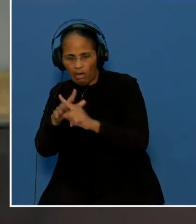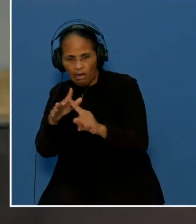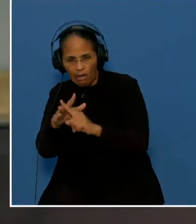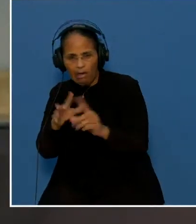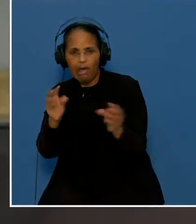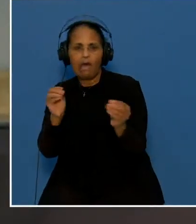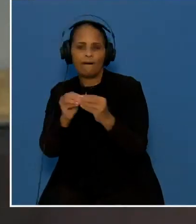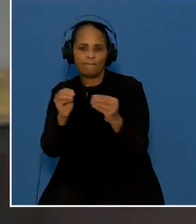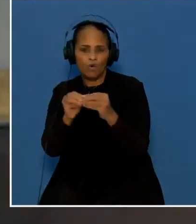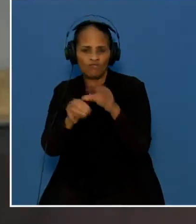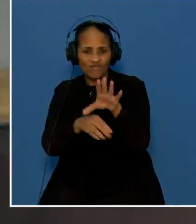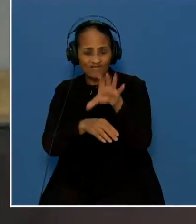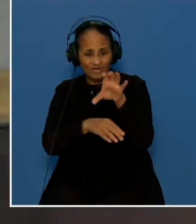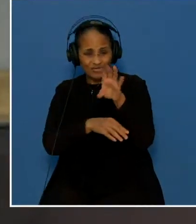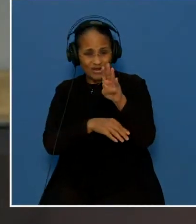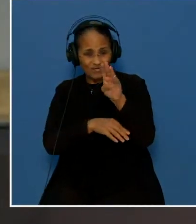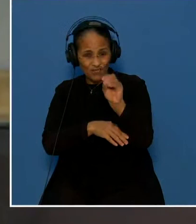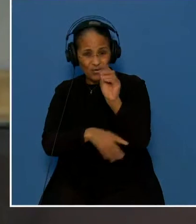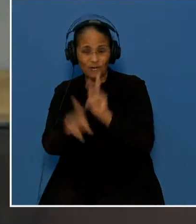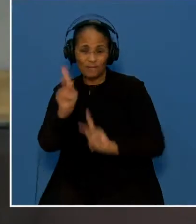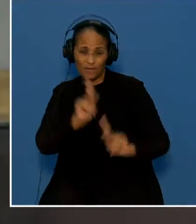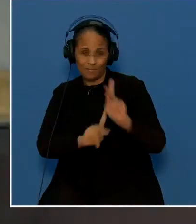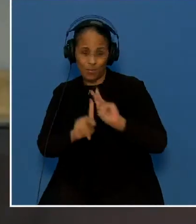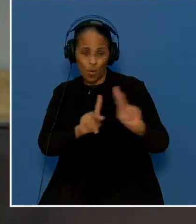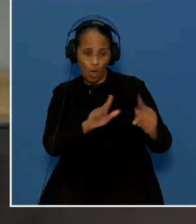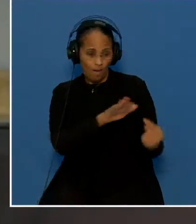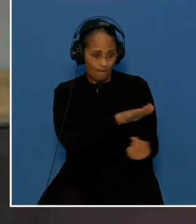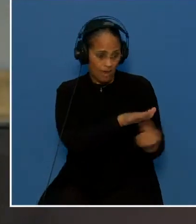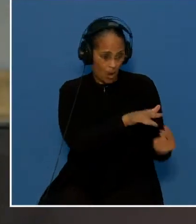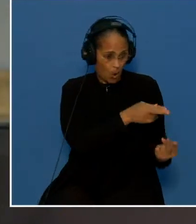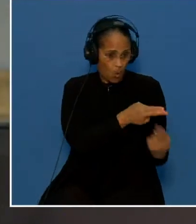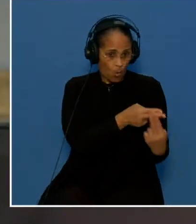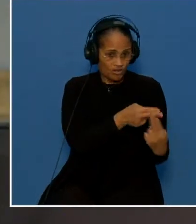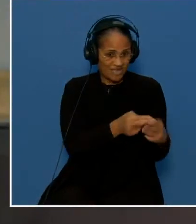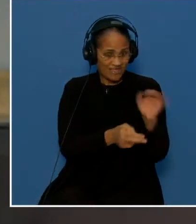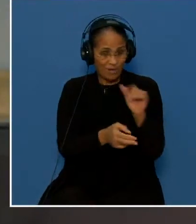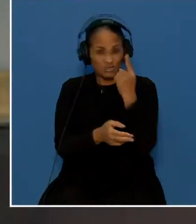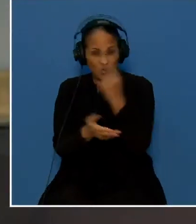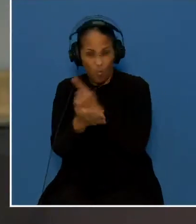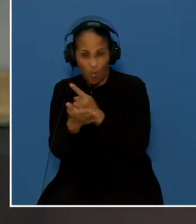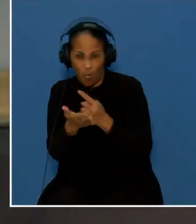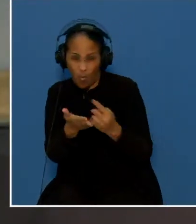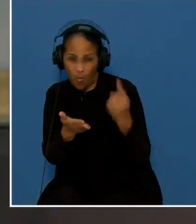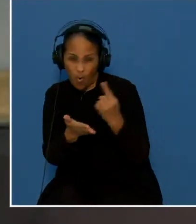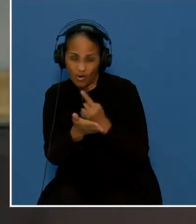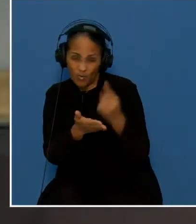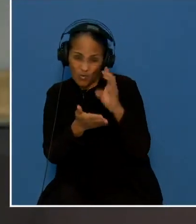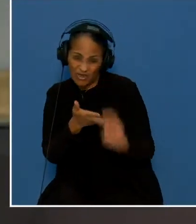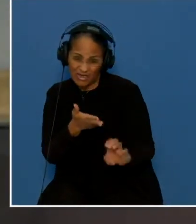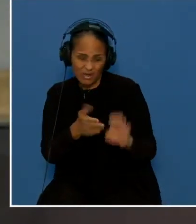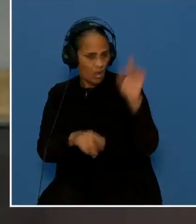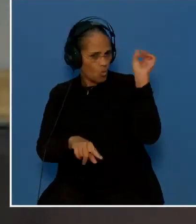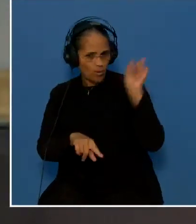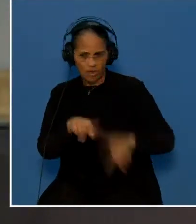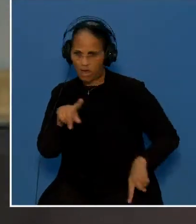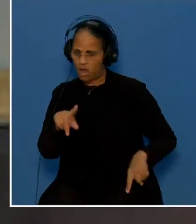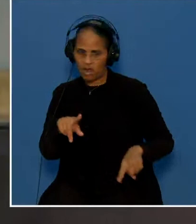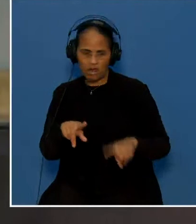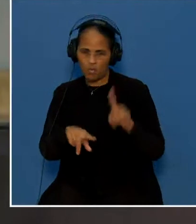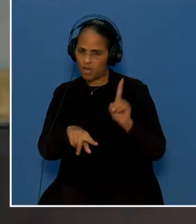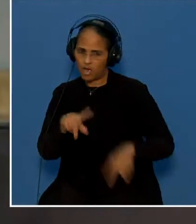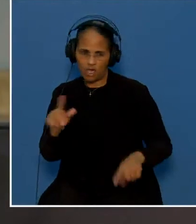more than 550 persons being quarantined. That was 1 weekend. We cannot be irresponsible